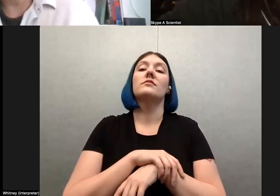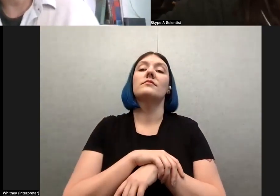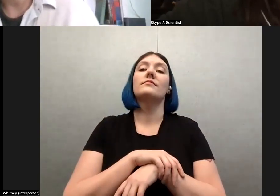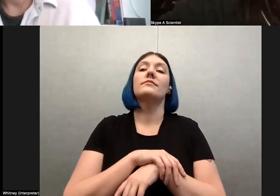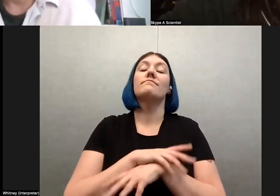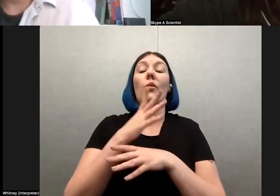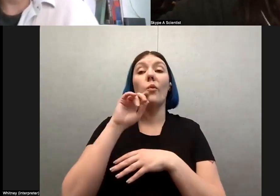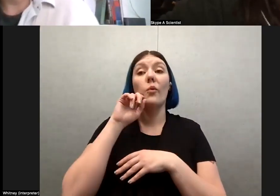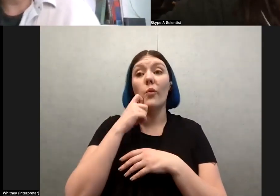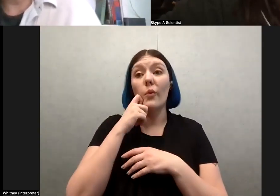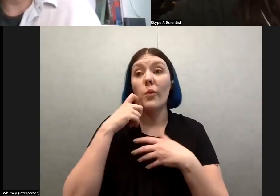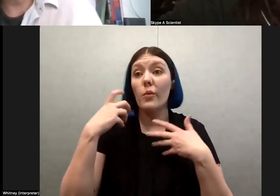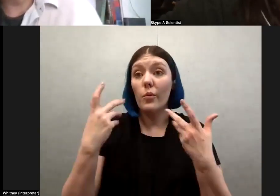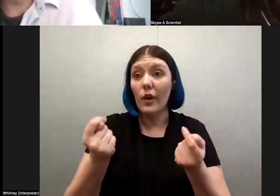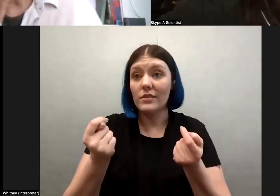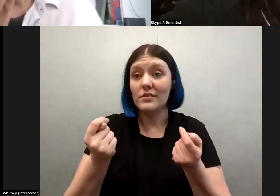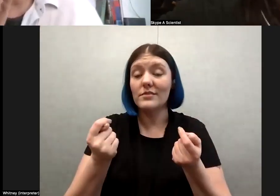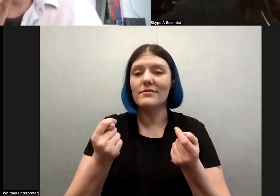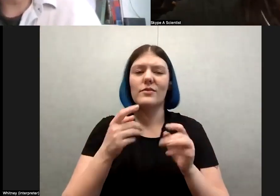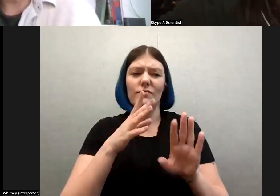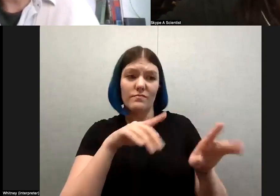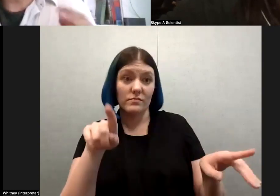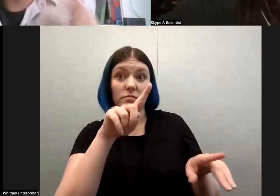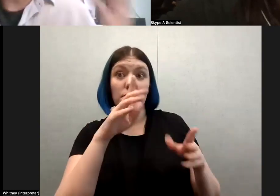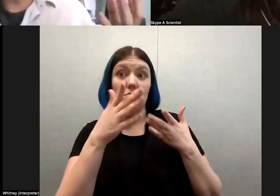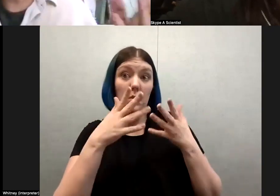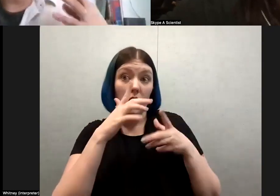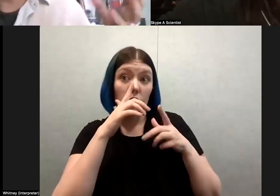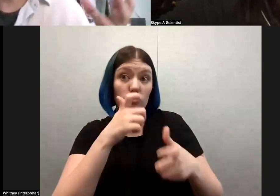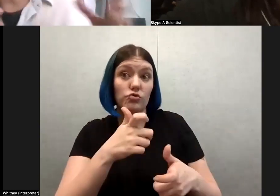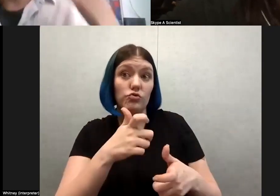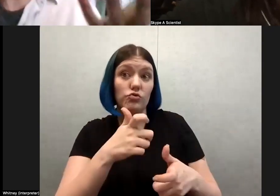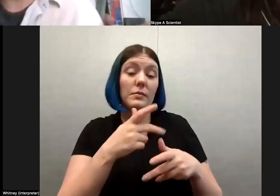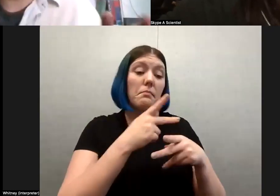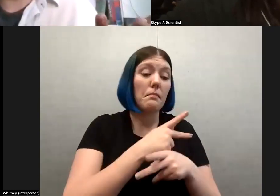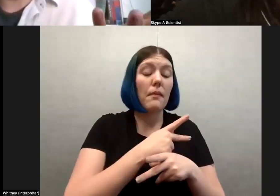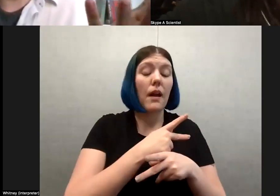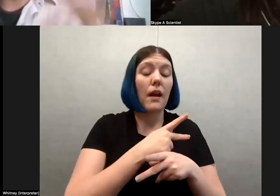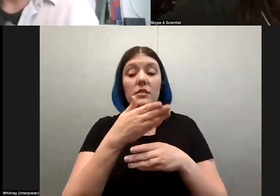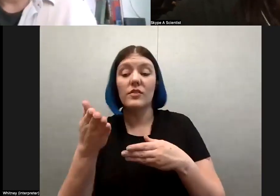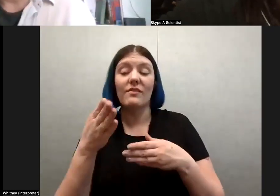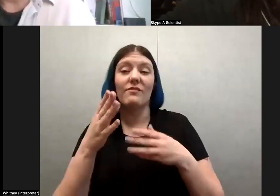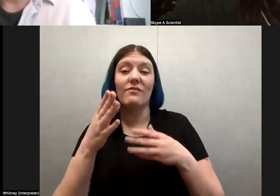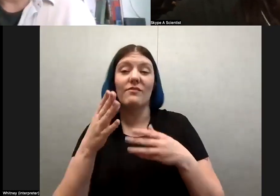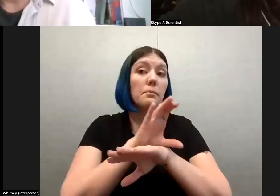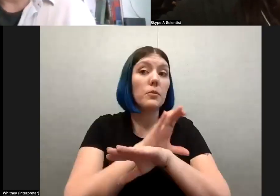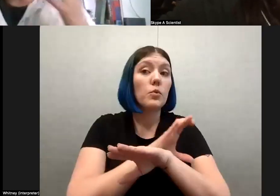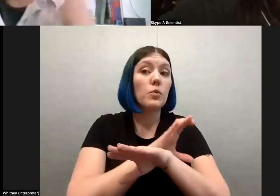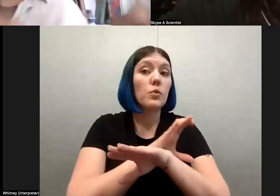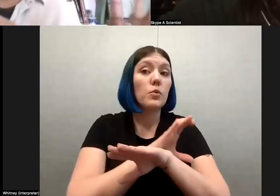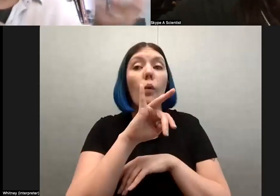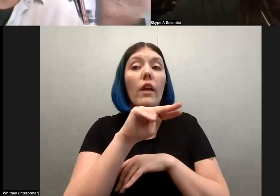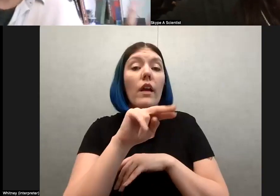having, for folks who for kids who maybe are interested in physics and math and this kind of, or computer coding, but are